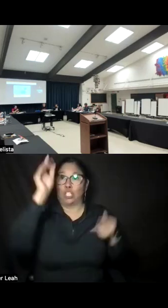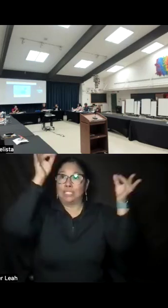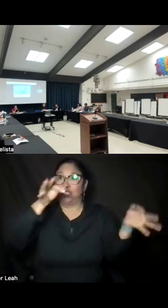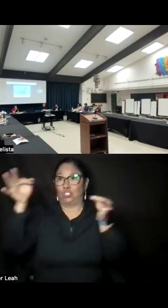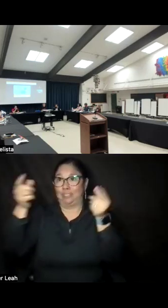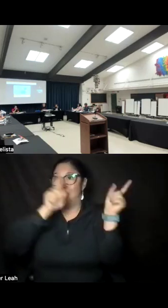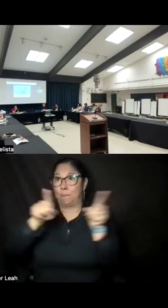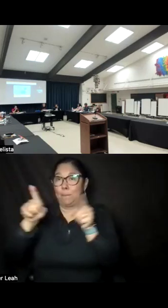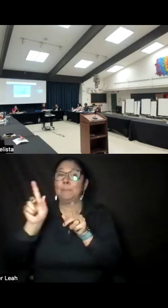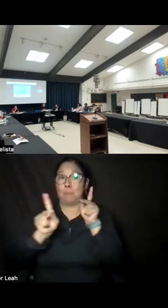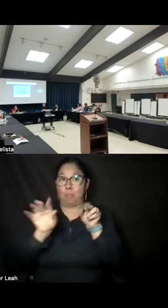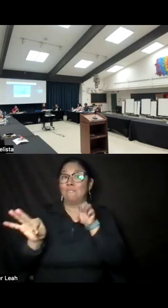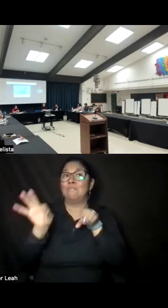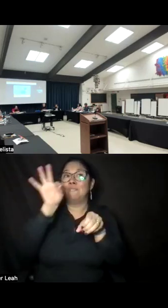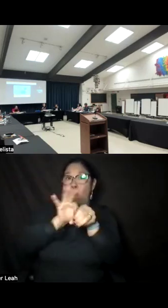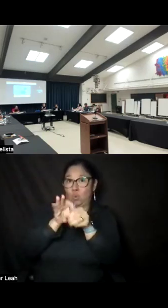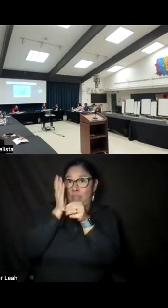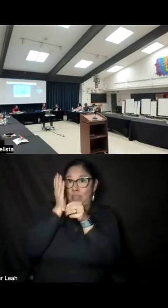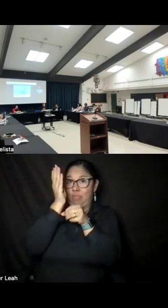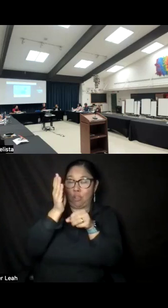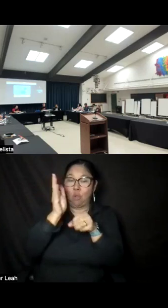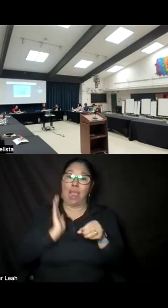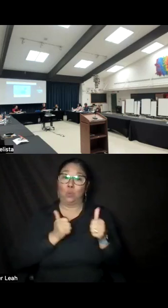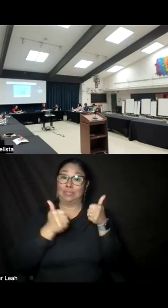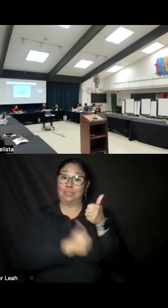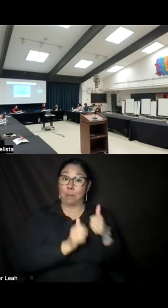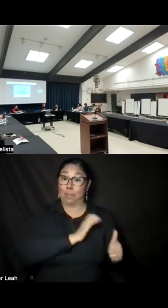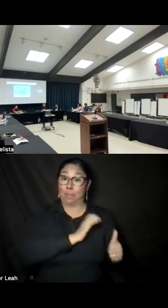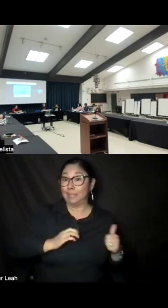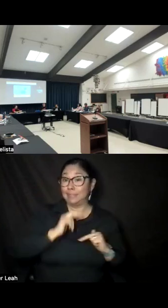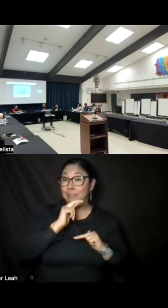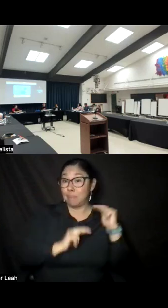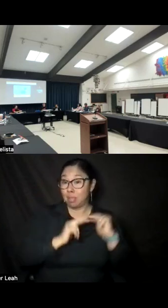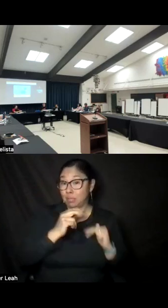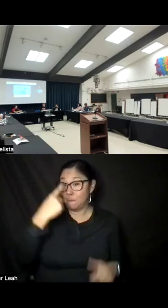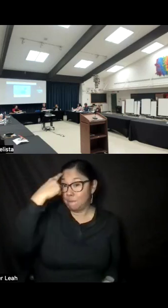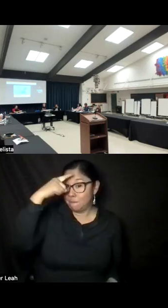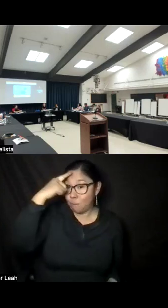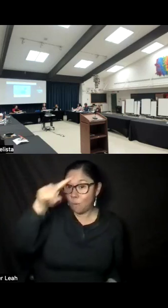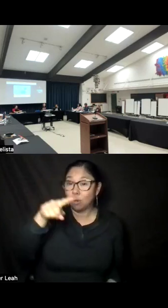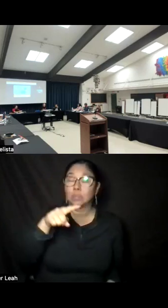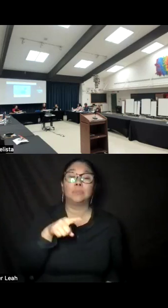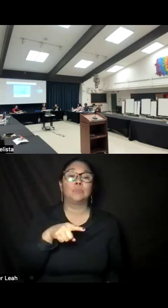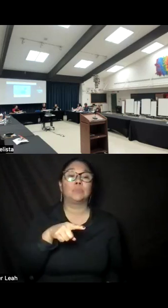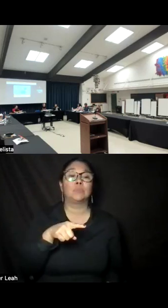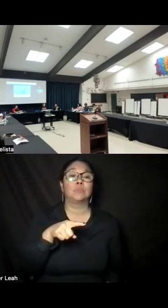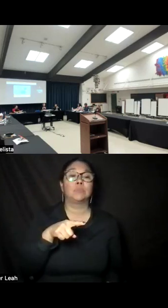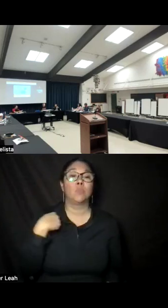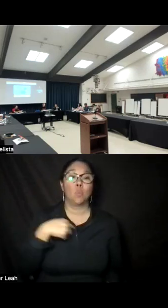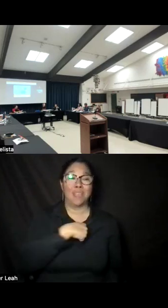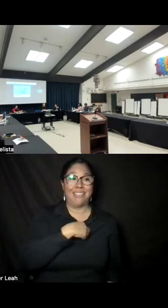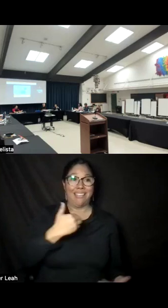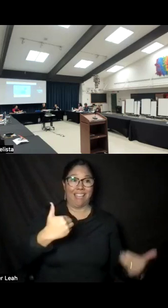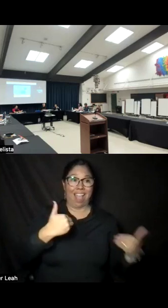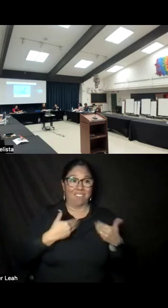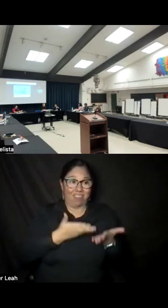and voted on. Our subcommittees are built around the idea that we have deliverables. We have things that we